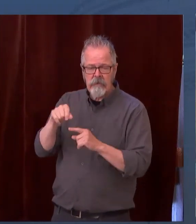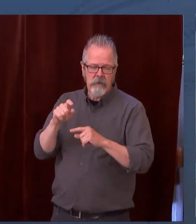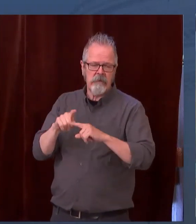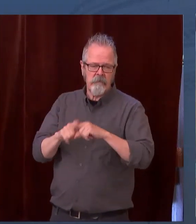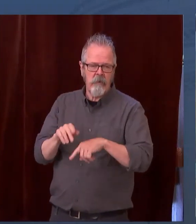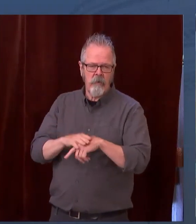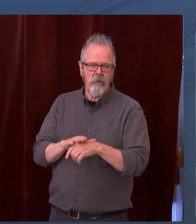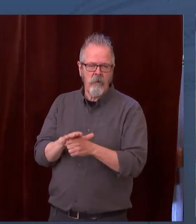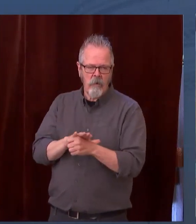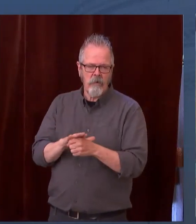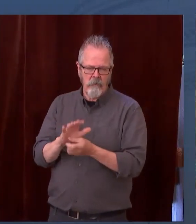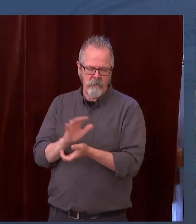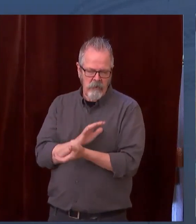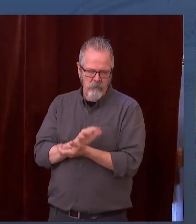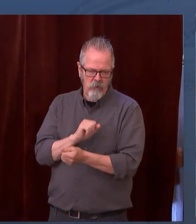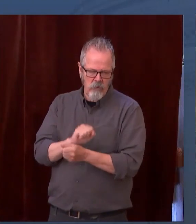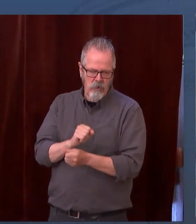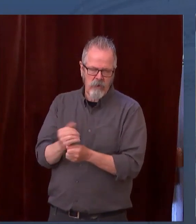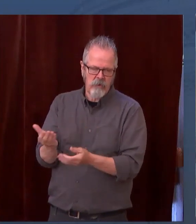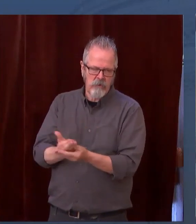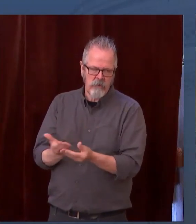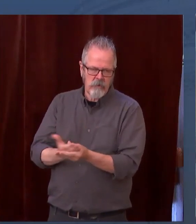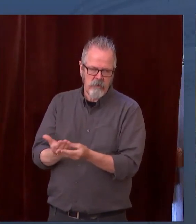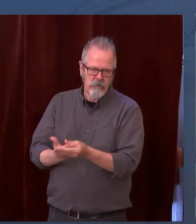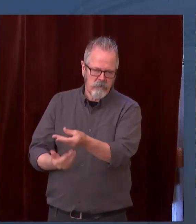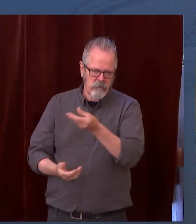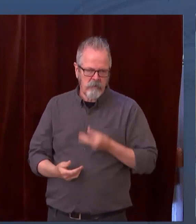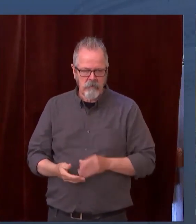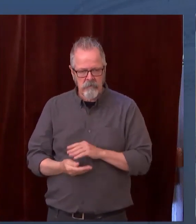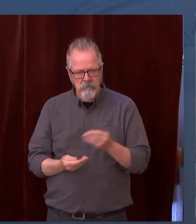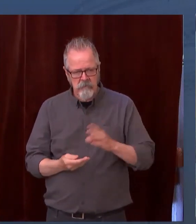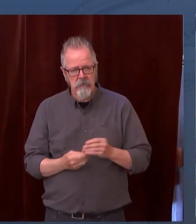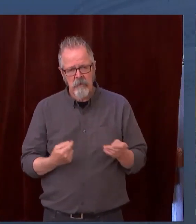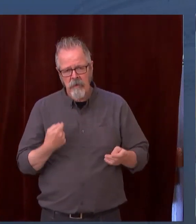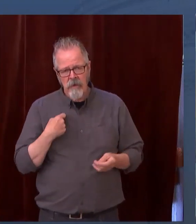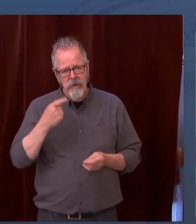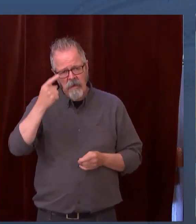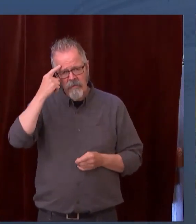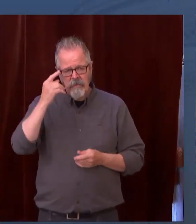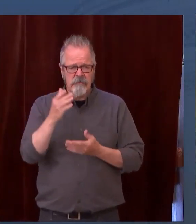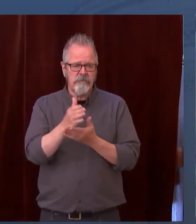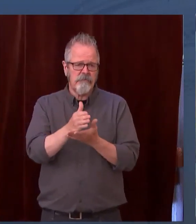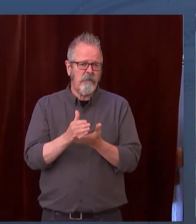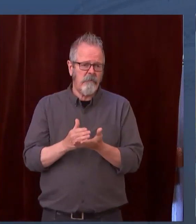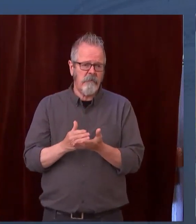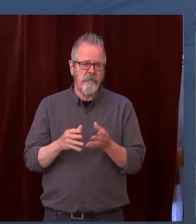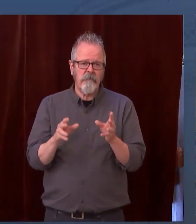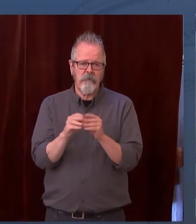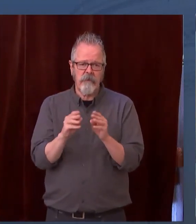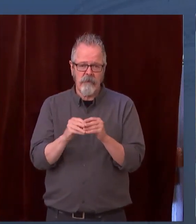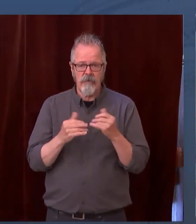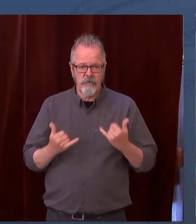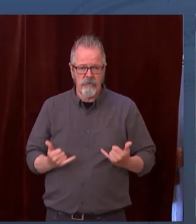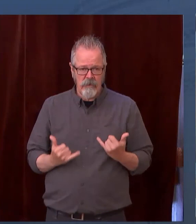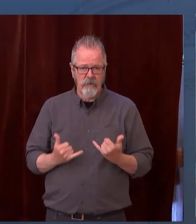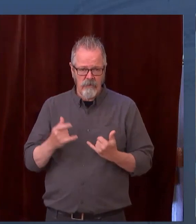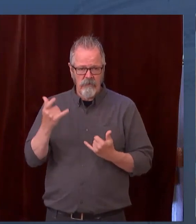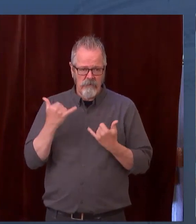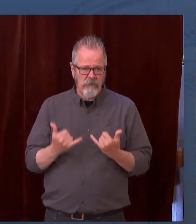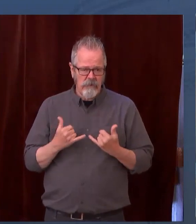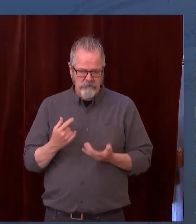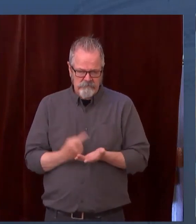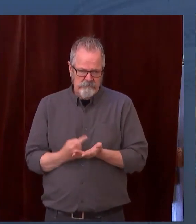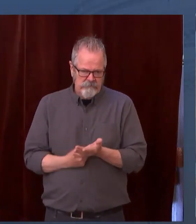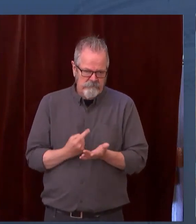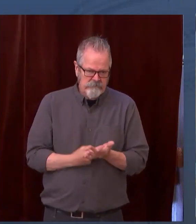approve that, followed by their commissioners meeting to approve that as well. So I'm anticipating probably